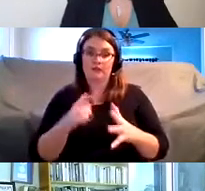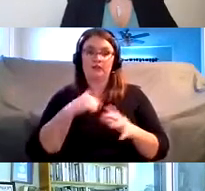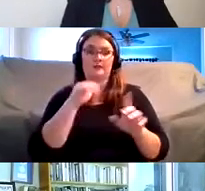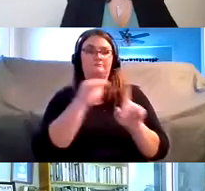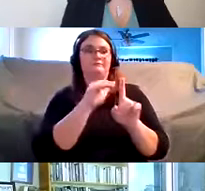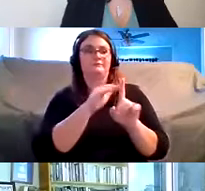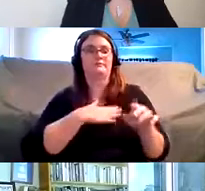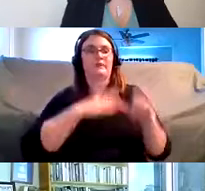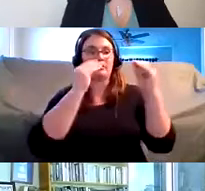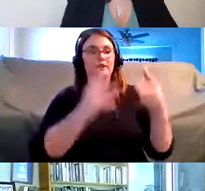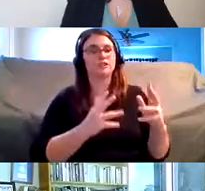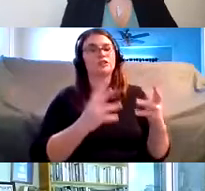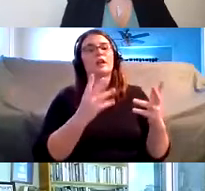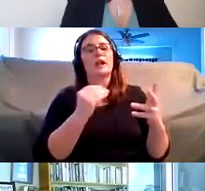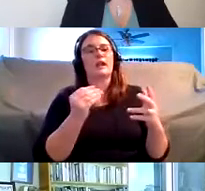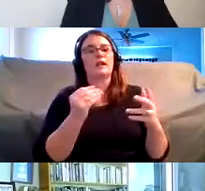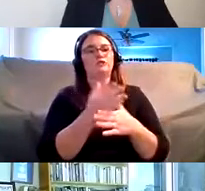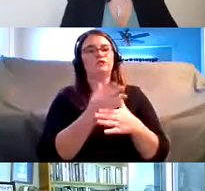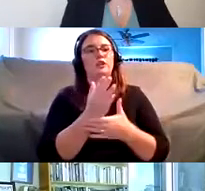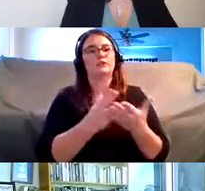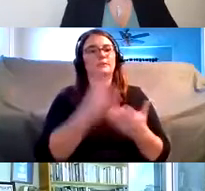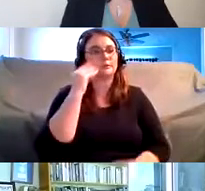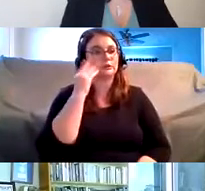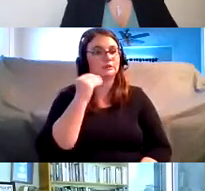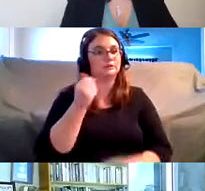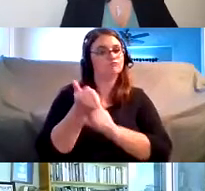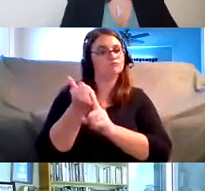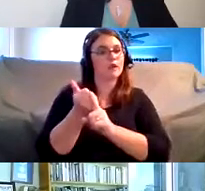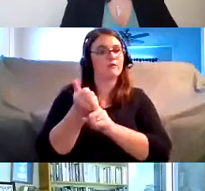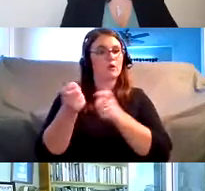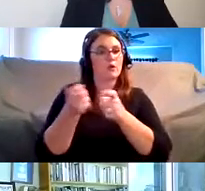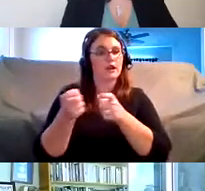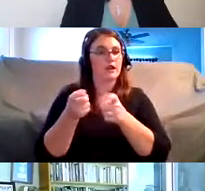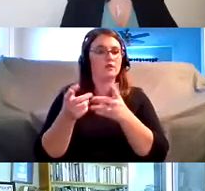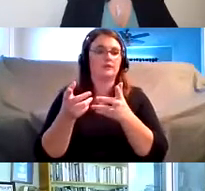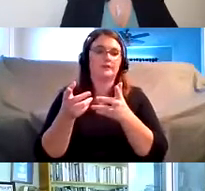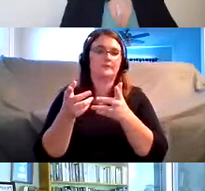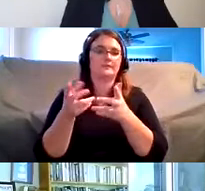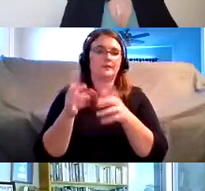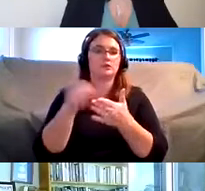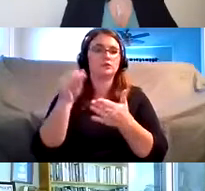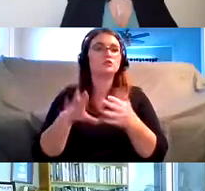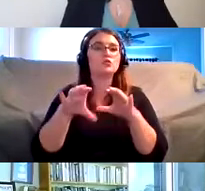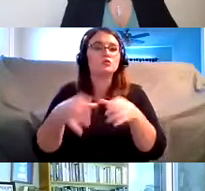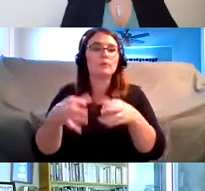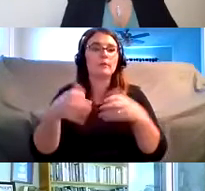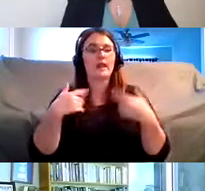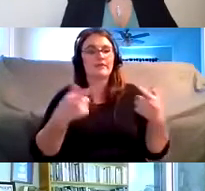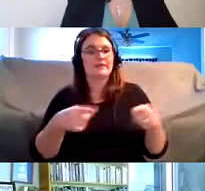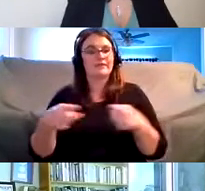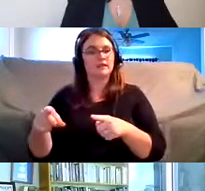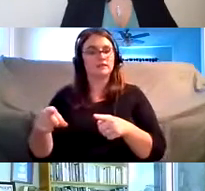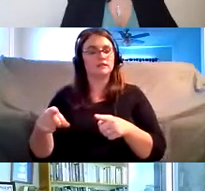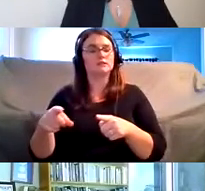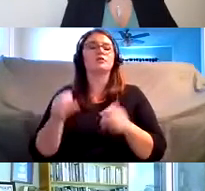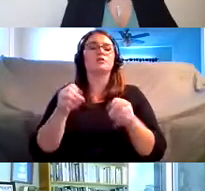still is the coordinator of a student group, and they make events. So they started